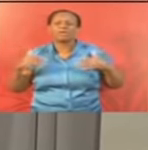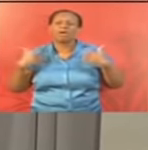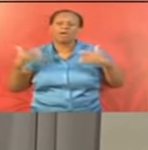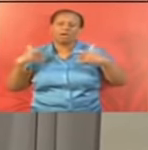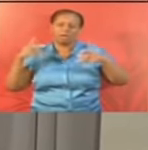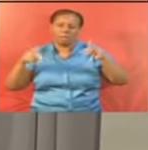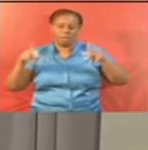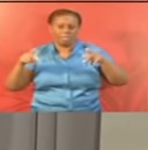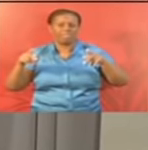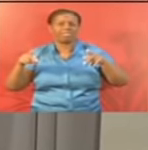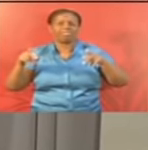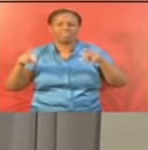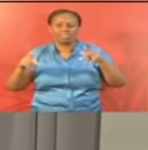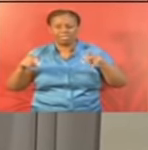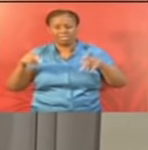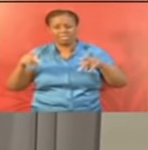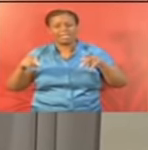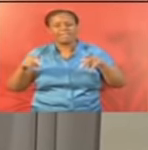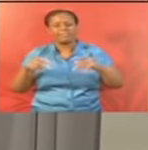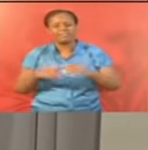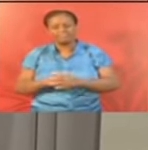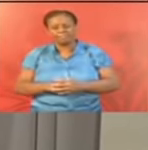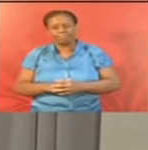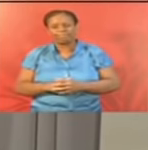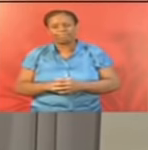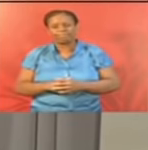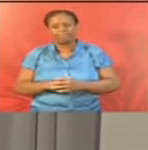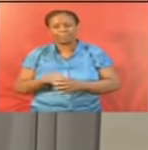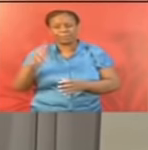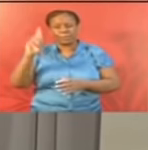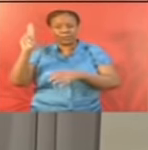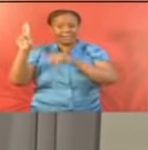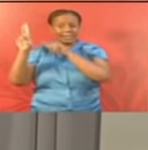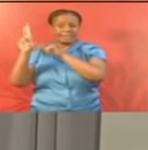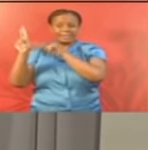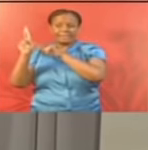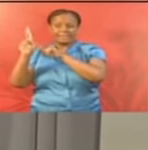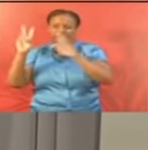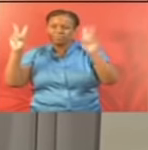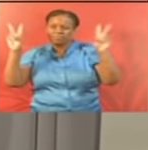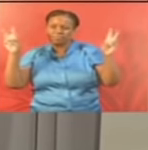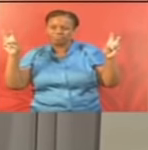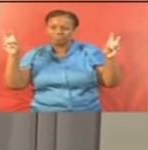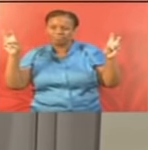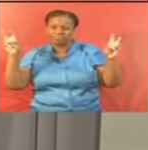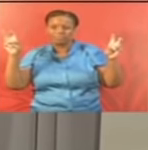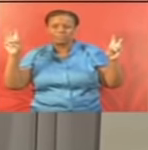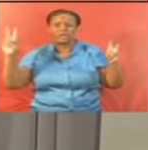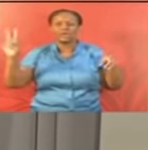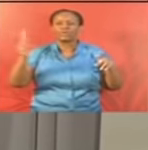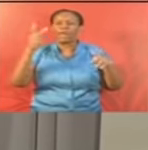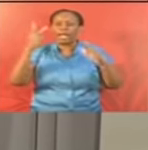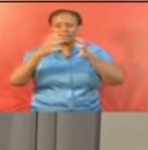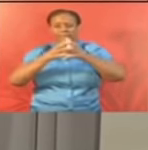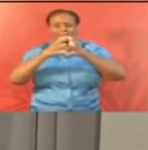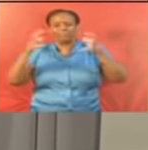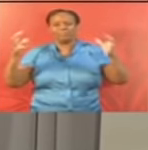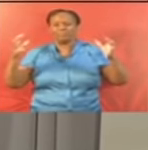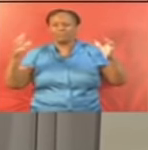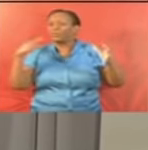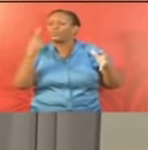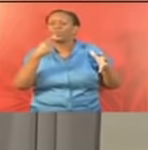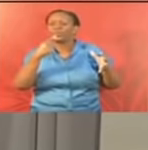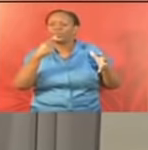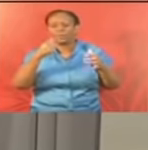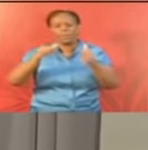out of the UK, the direct quote is, the second wave is being driven by young people